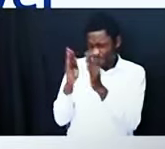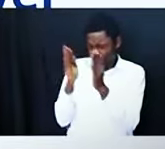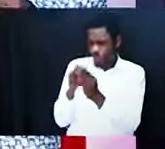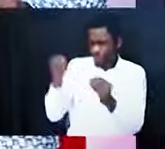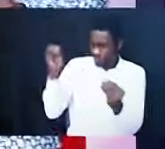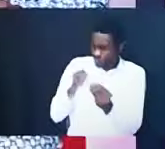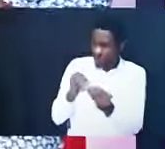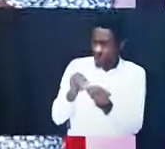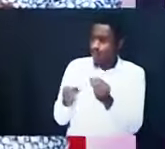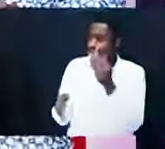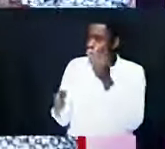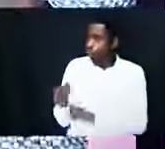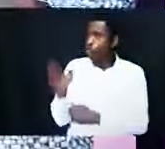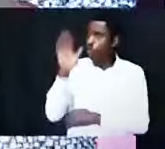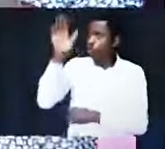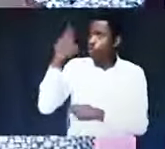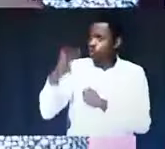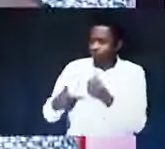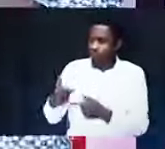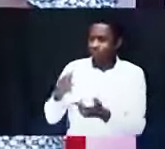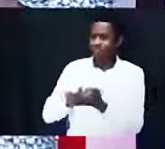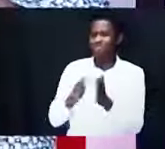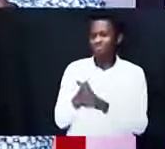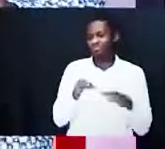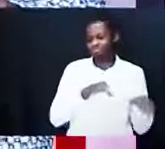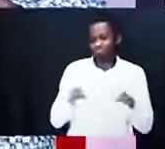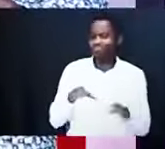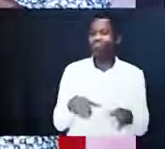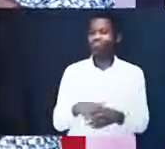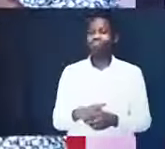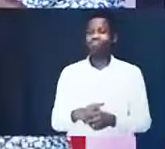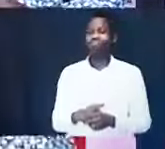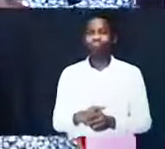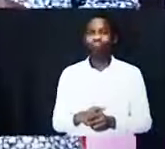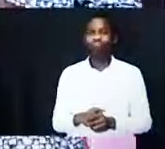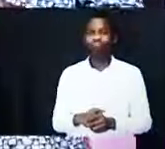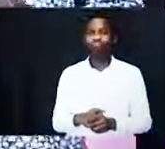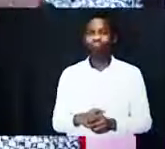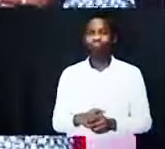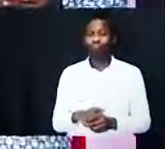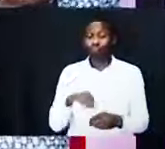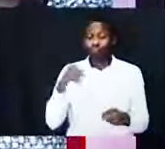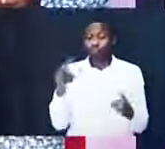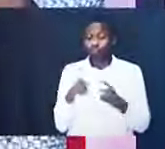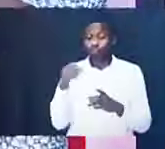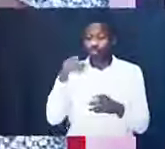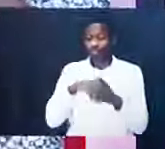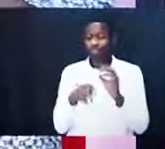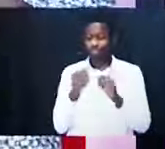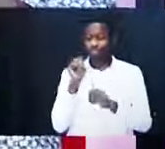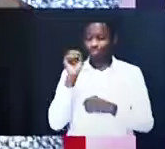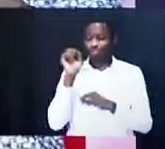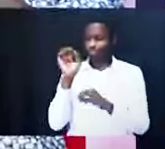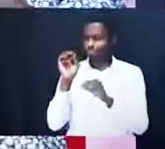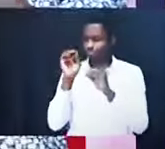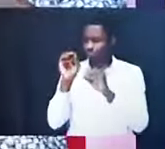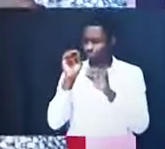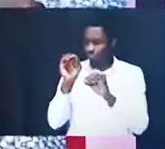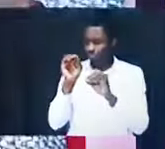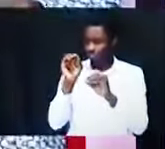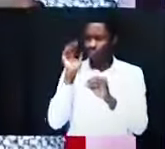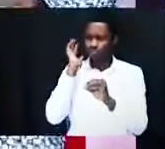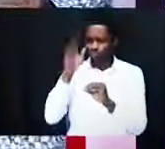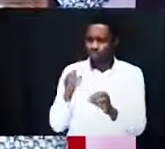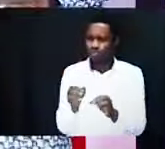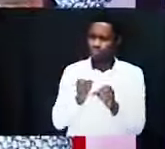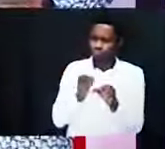prayer. So in this teaching, it was unchurched. I'll be reiterating that we need to commit